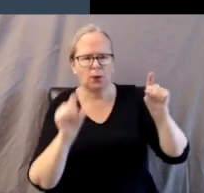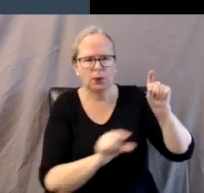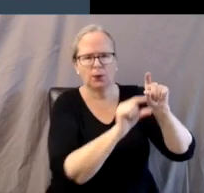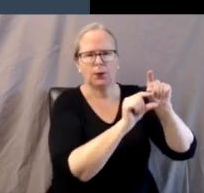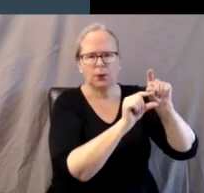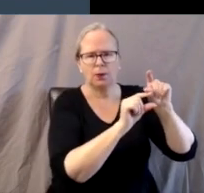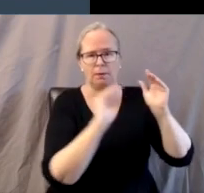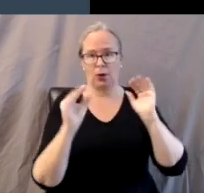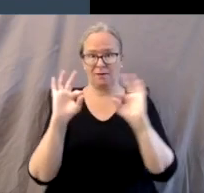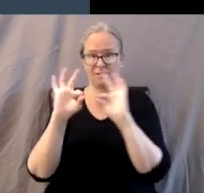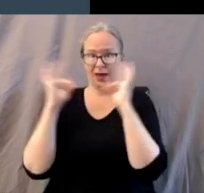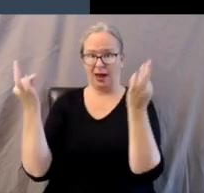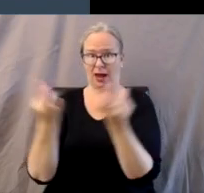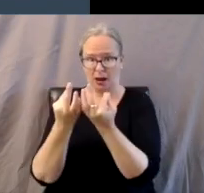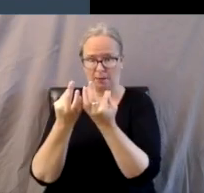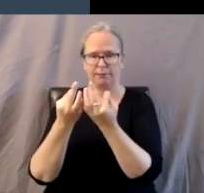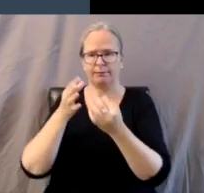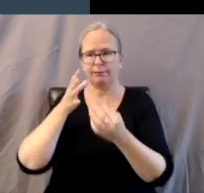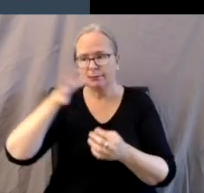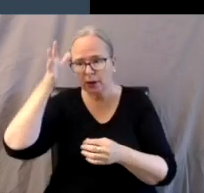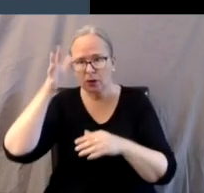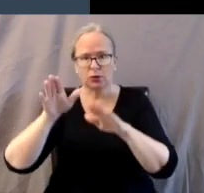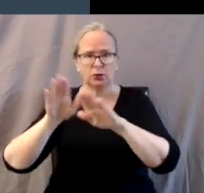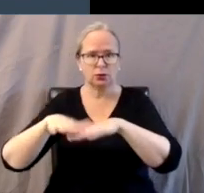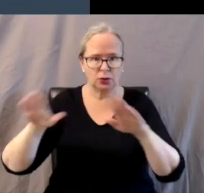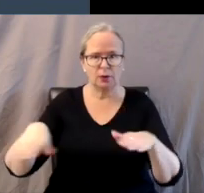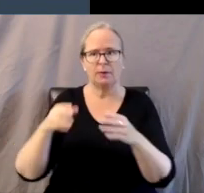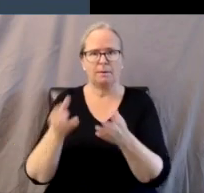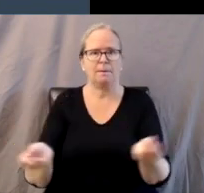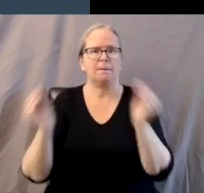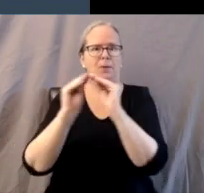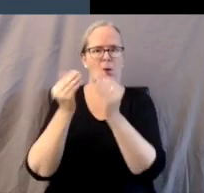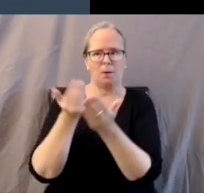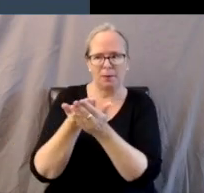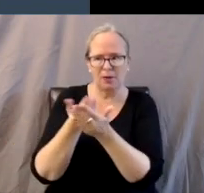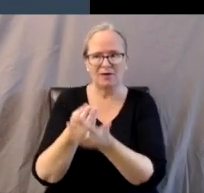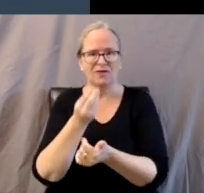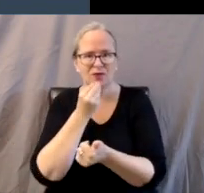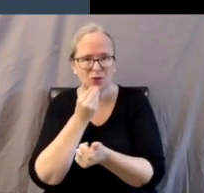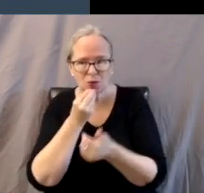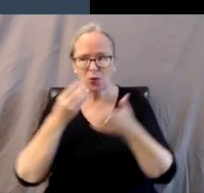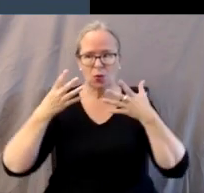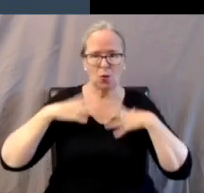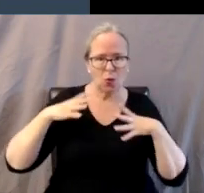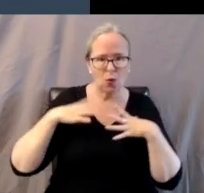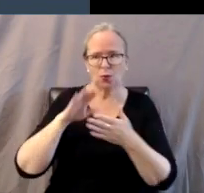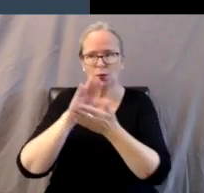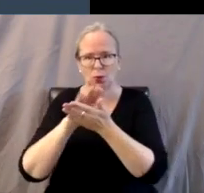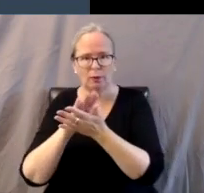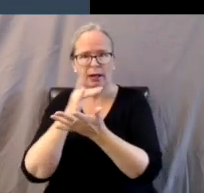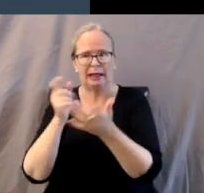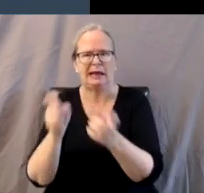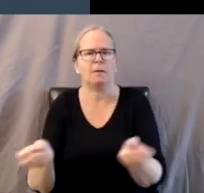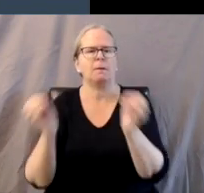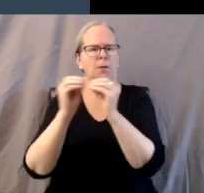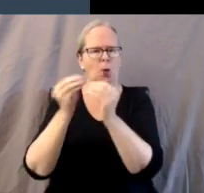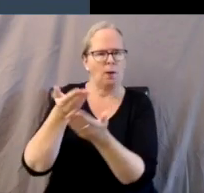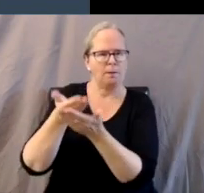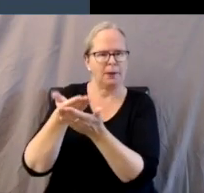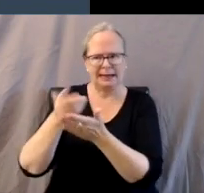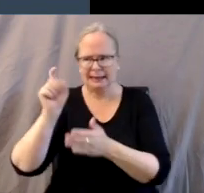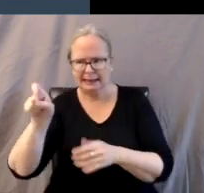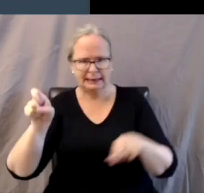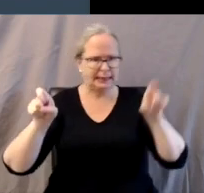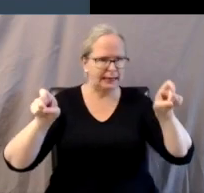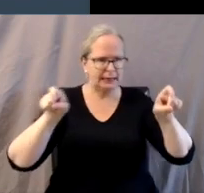jobs and require to feed 2, 3, 4 children. A basic income can be very different for